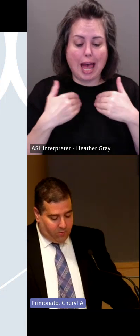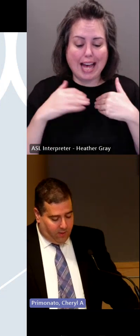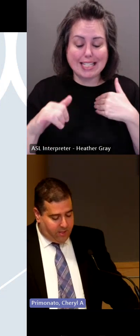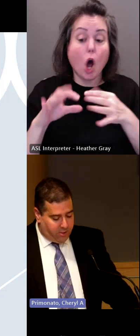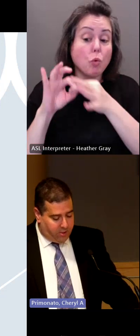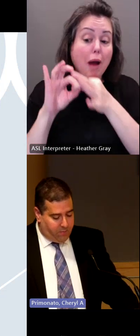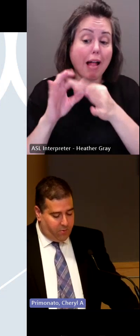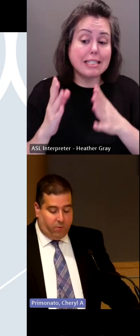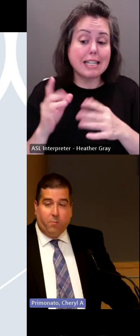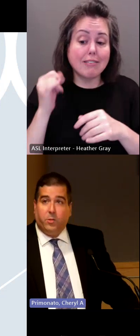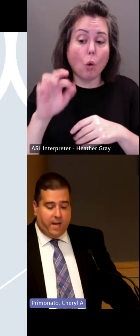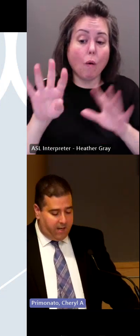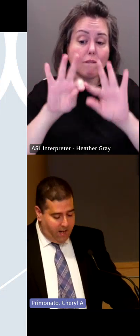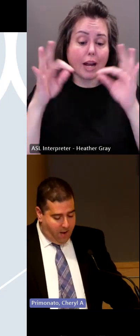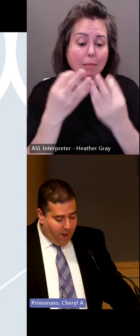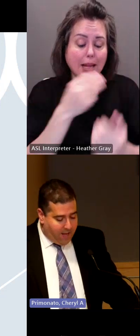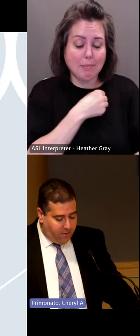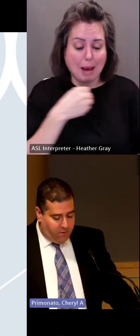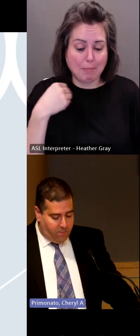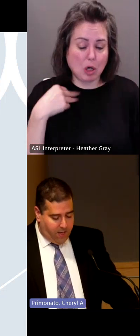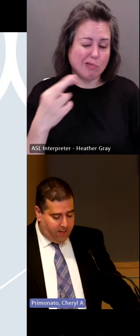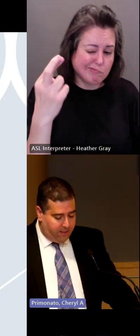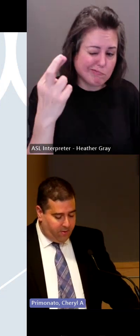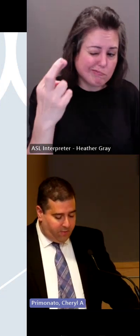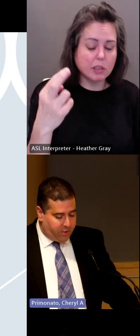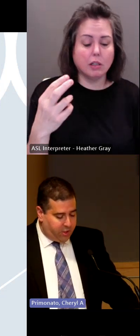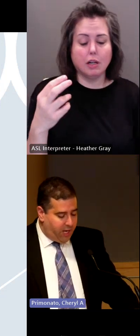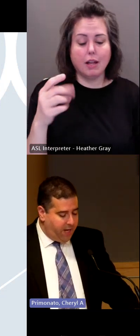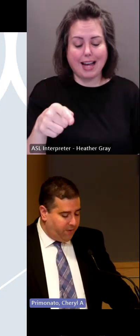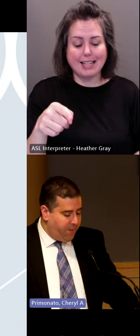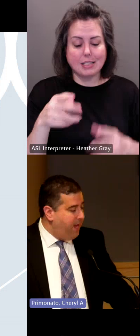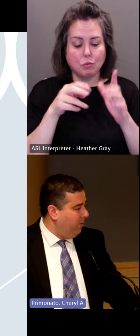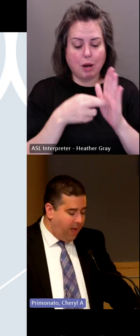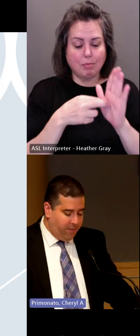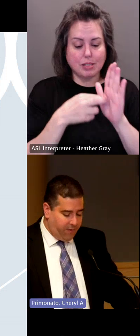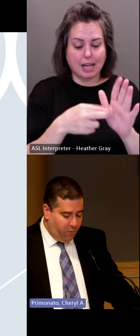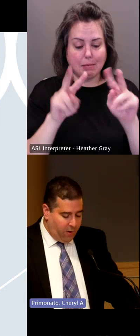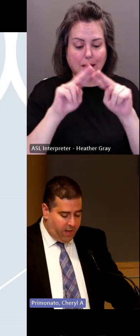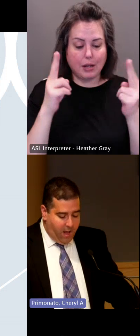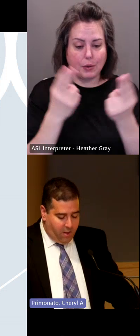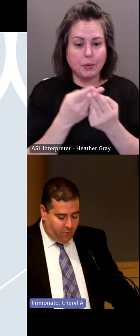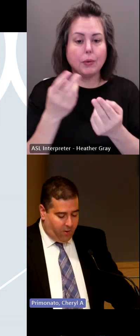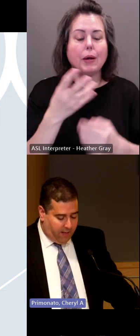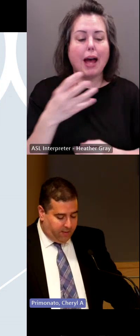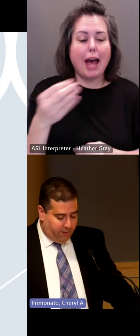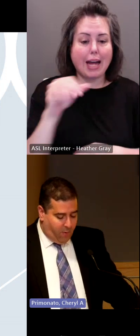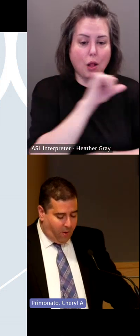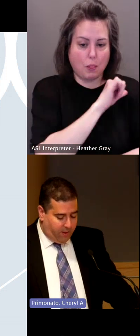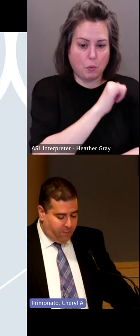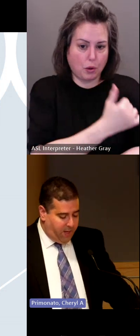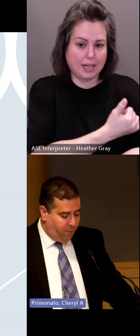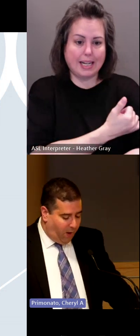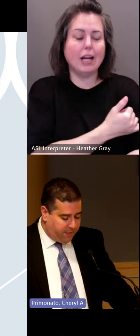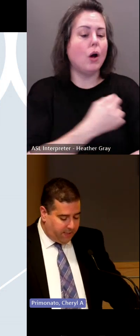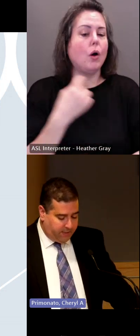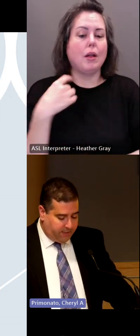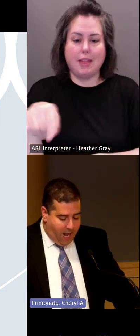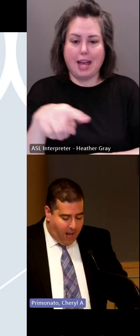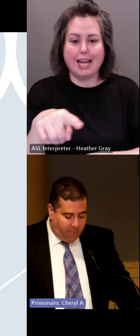close personal relationship who's represented by a union picked into their division chain of command or line of authority through a collectively bargained